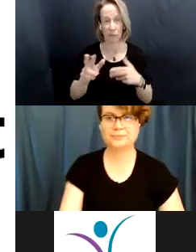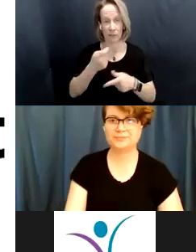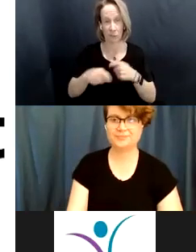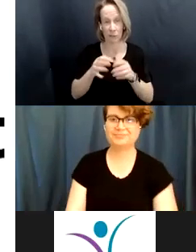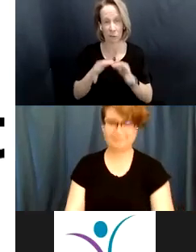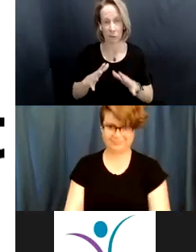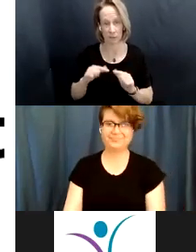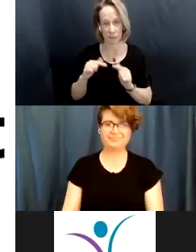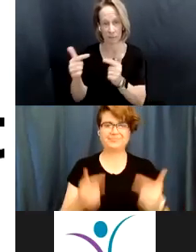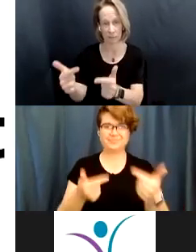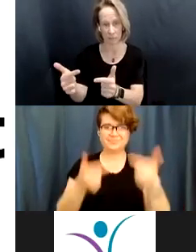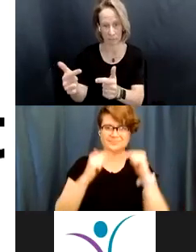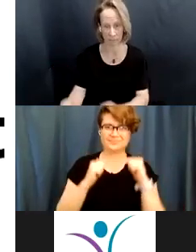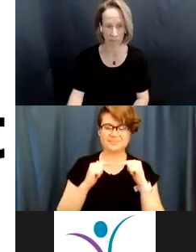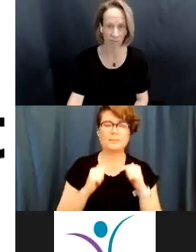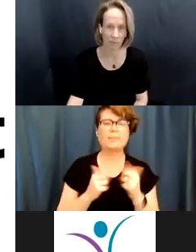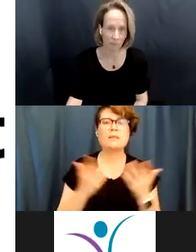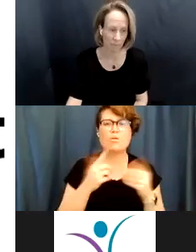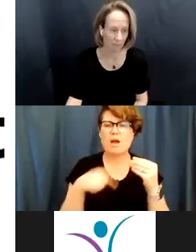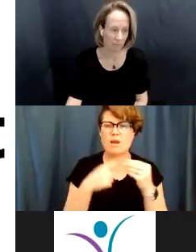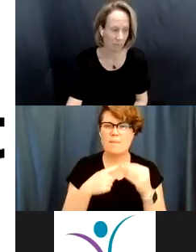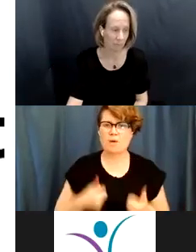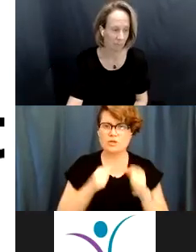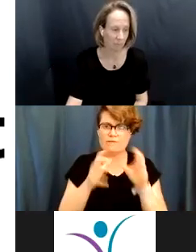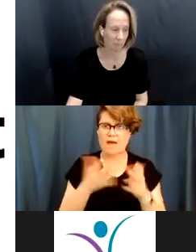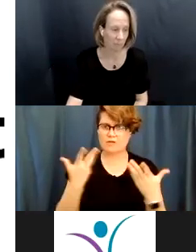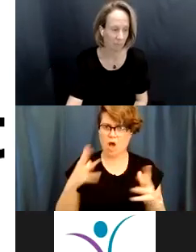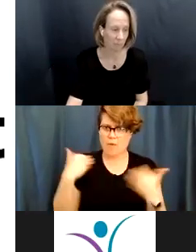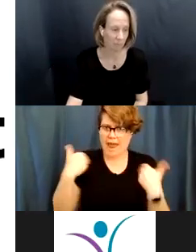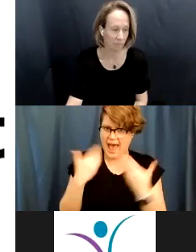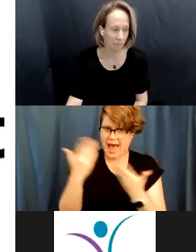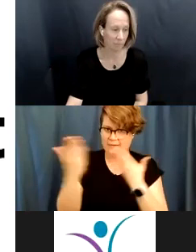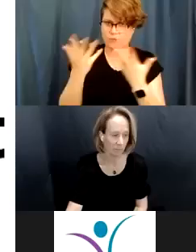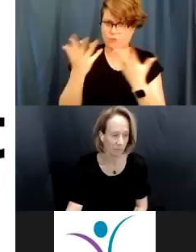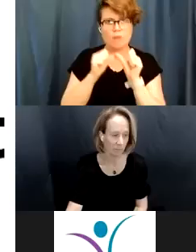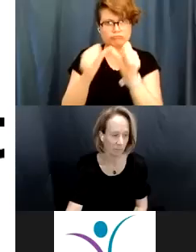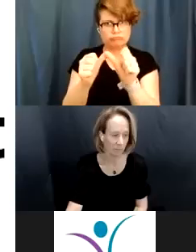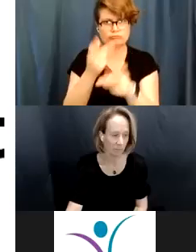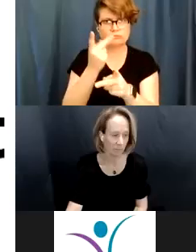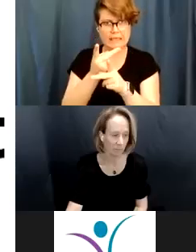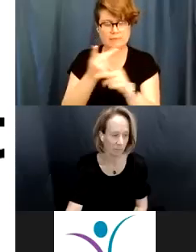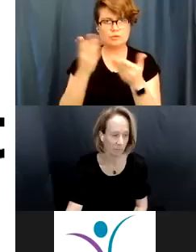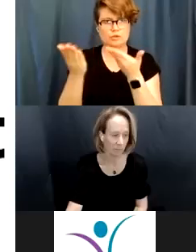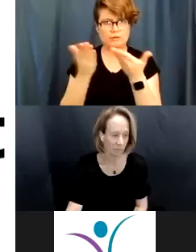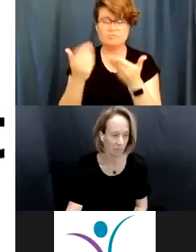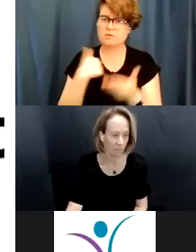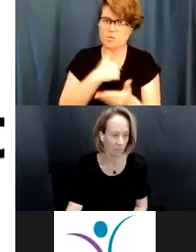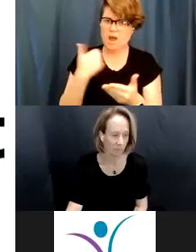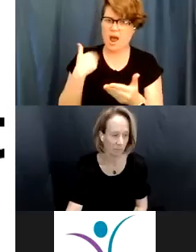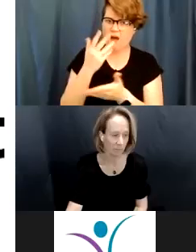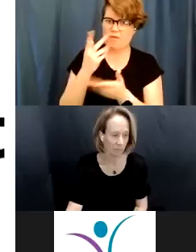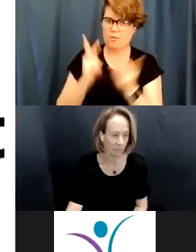So what about survivors continuing services? Because we do have some survivors that have been in the program prior to when we went